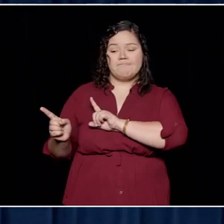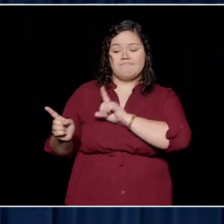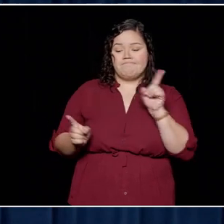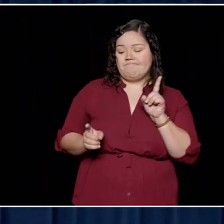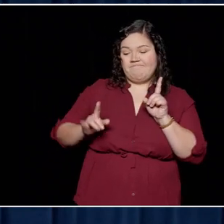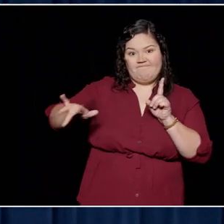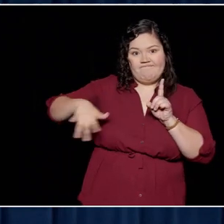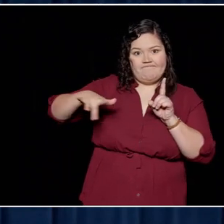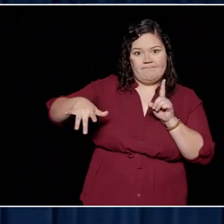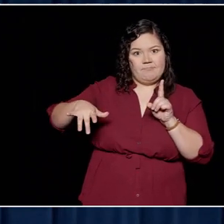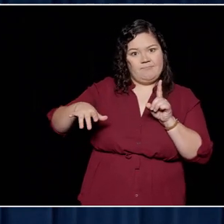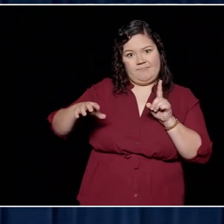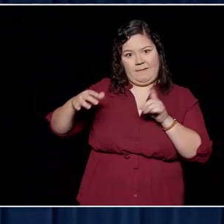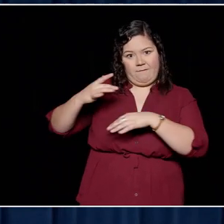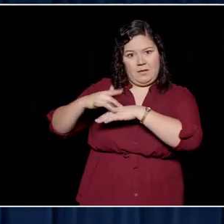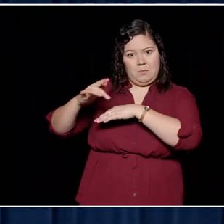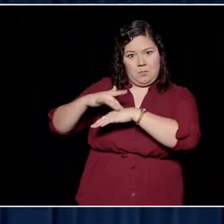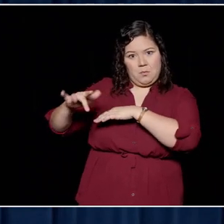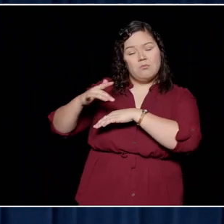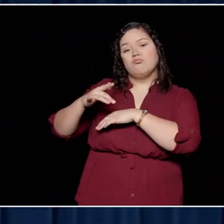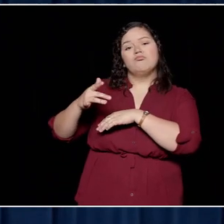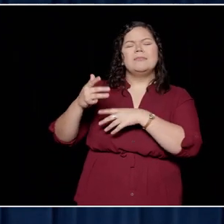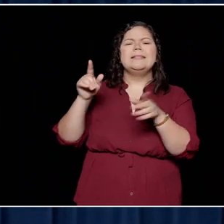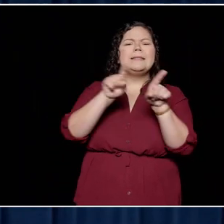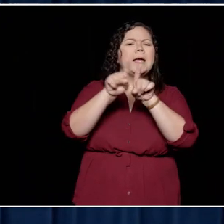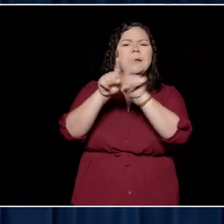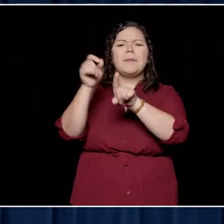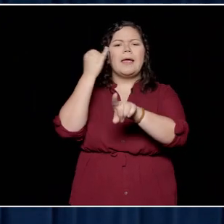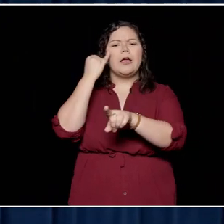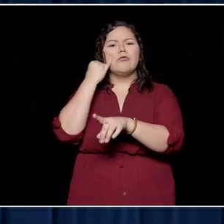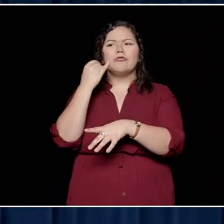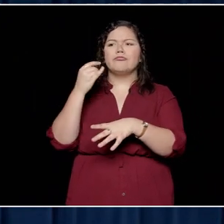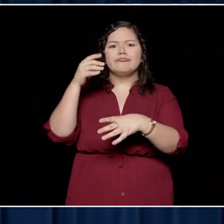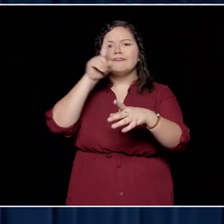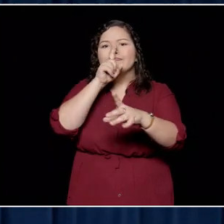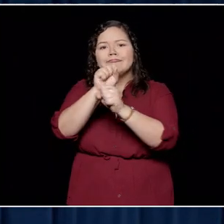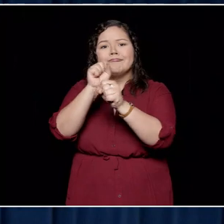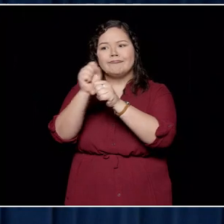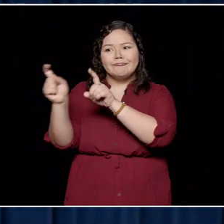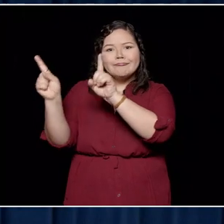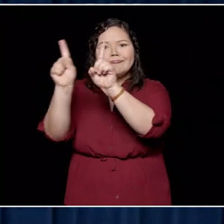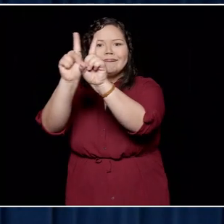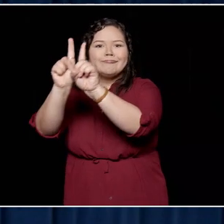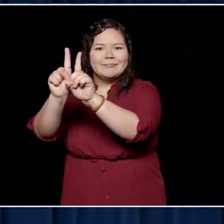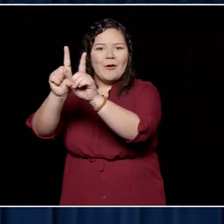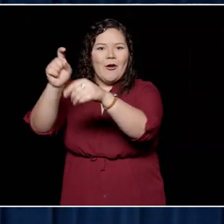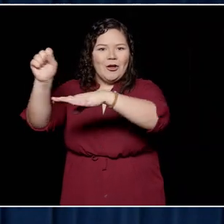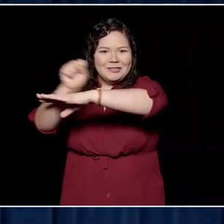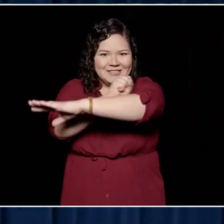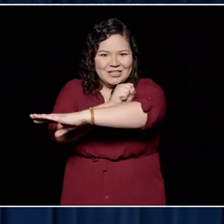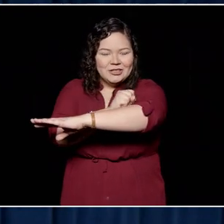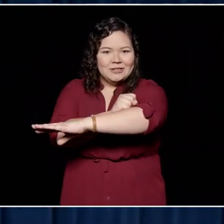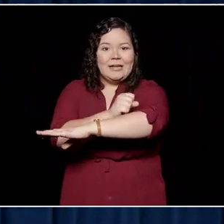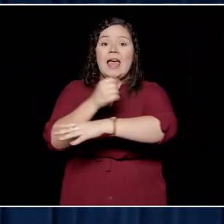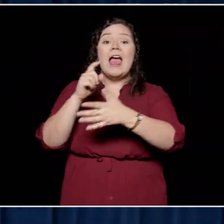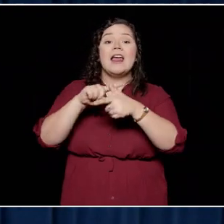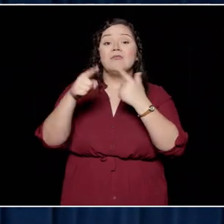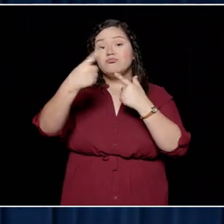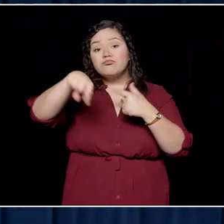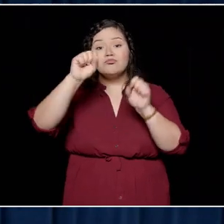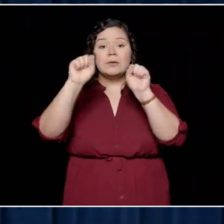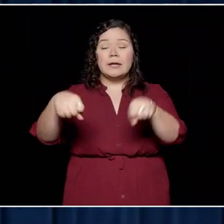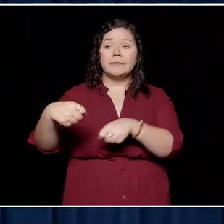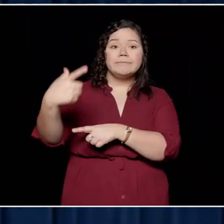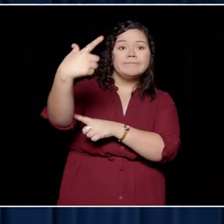space next to me, just like we would be if we're standing together on stage. And that's our chance for you to take a